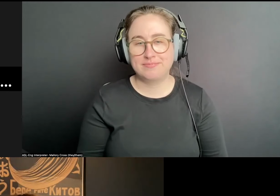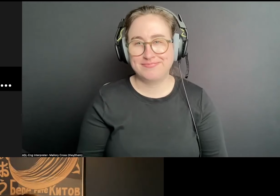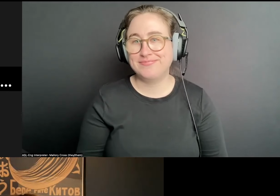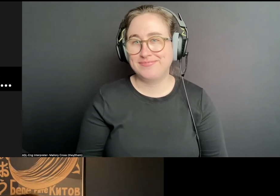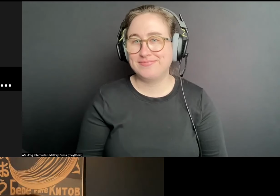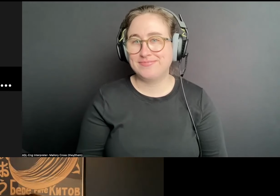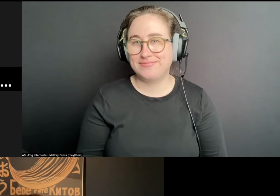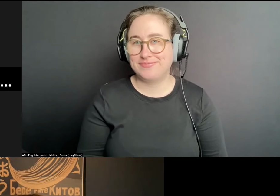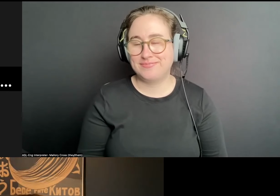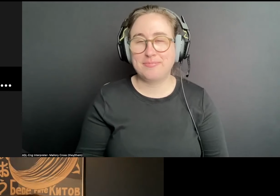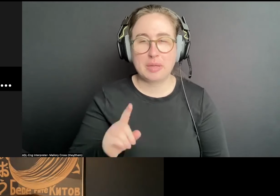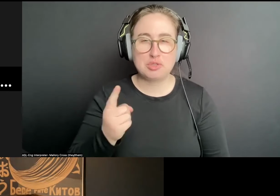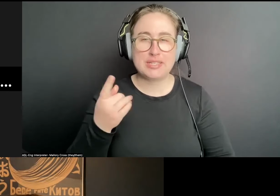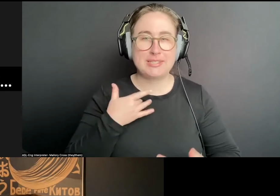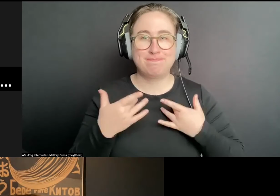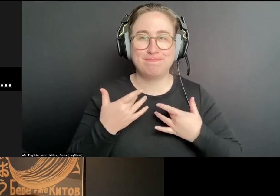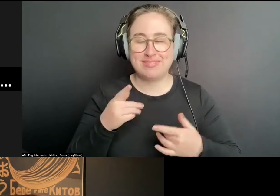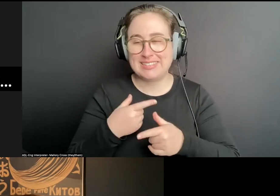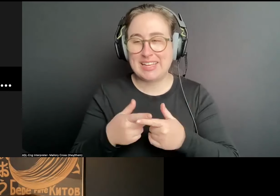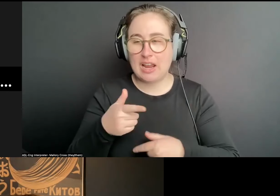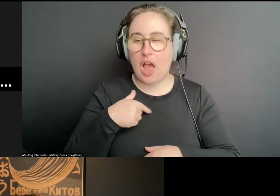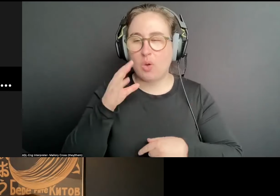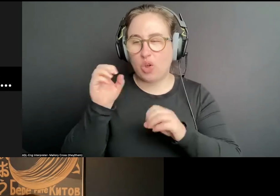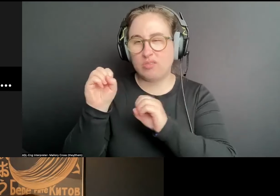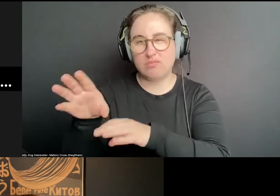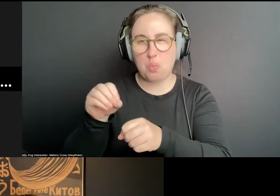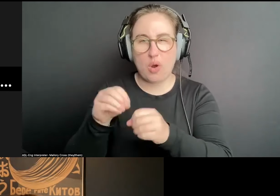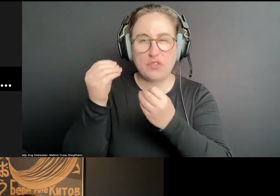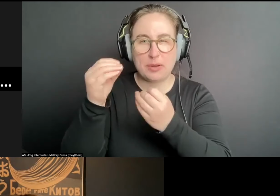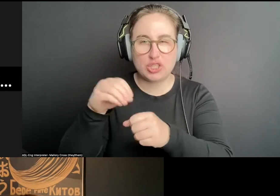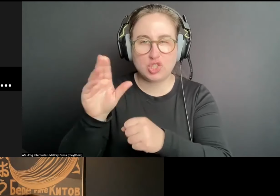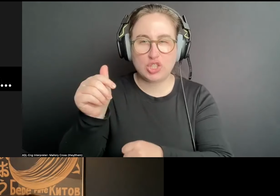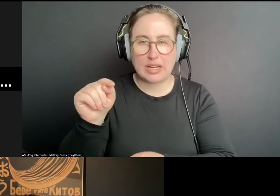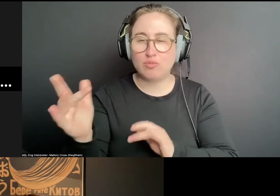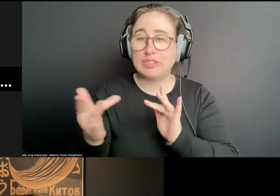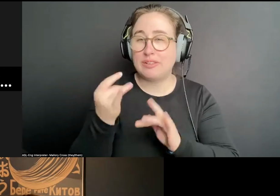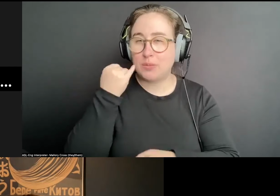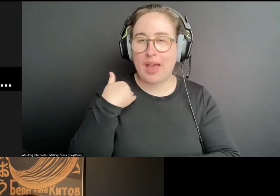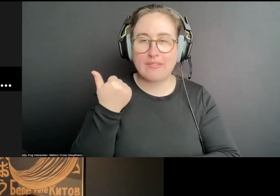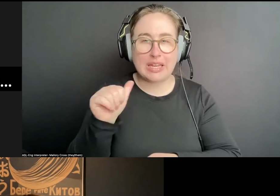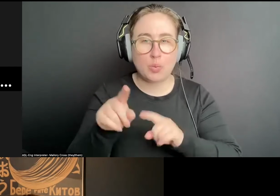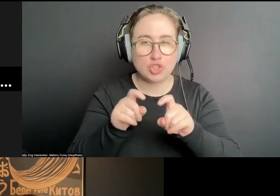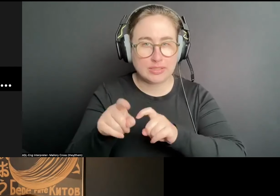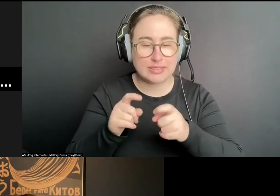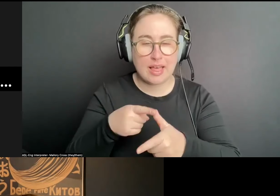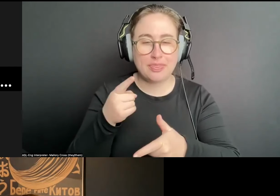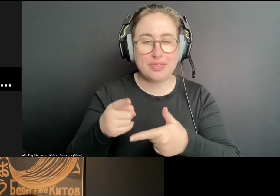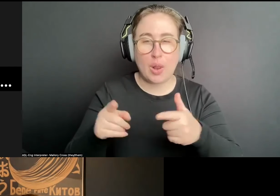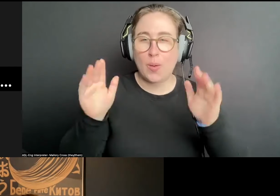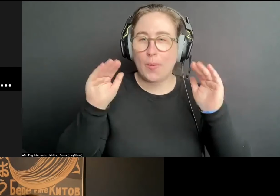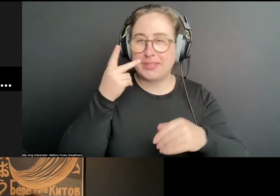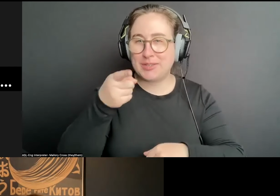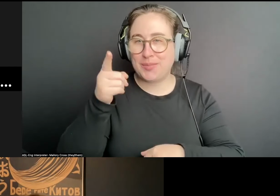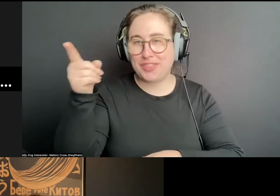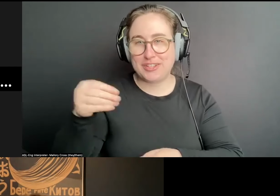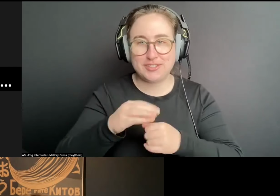Just enthusiastic. I'm going to drop more info in here. Please reach out if you have any questions and hope to see a bunch of you